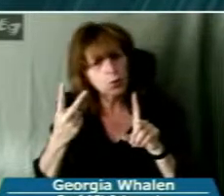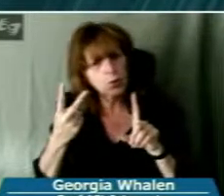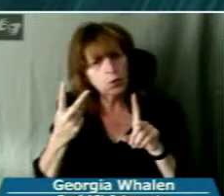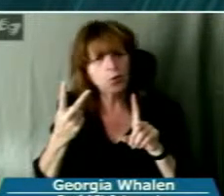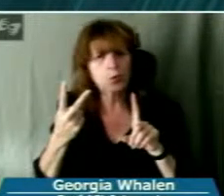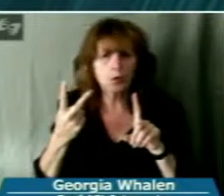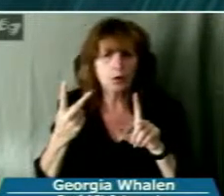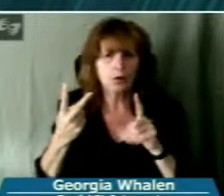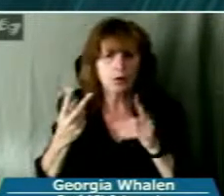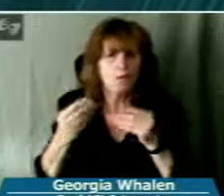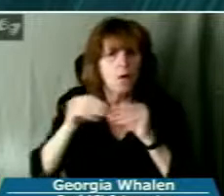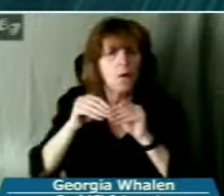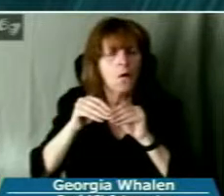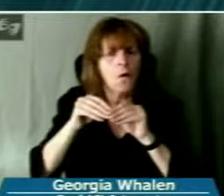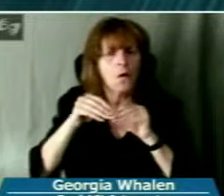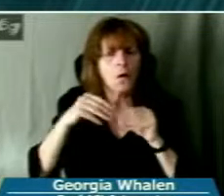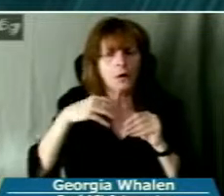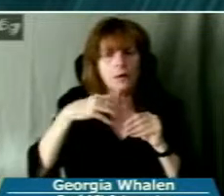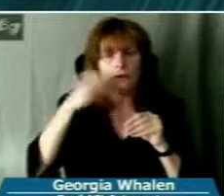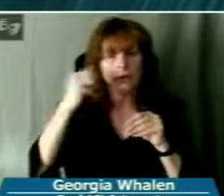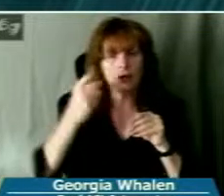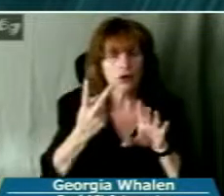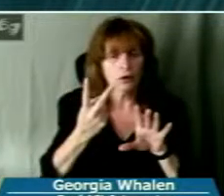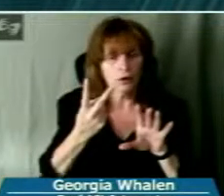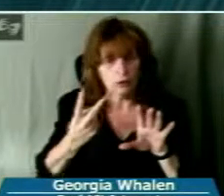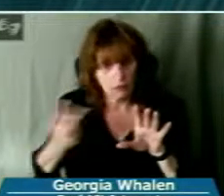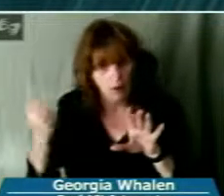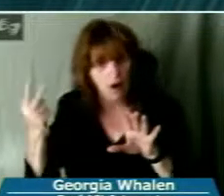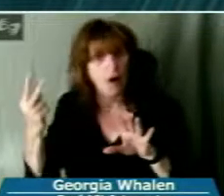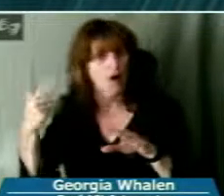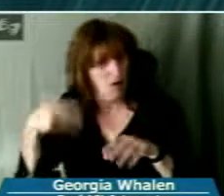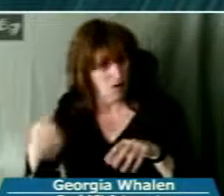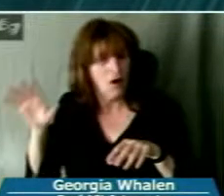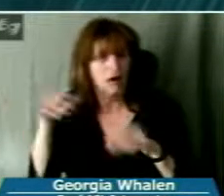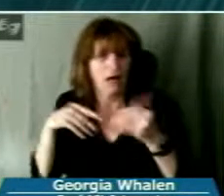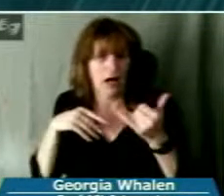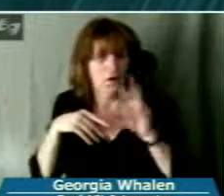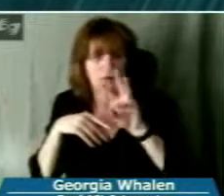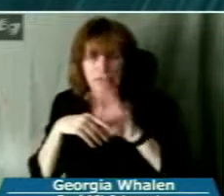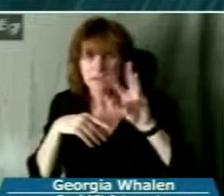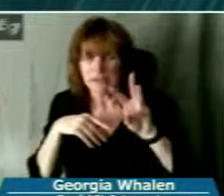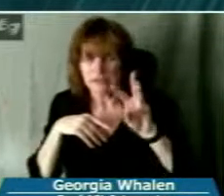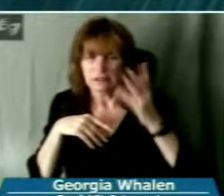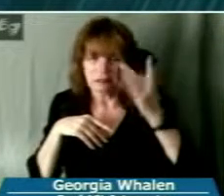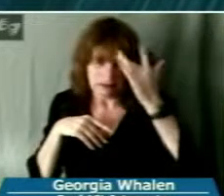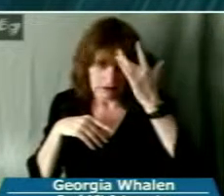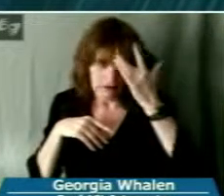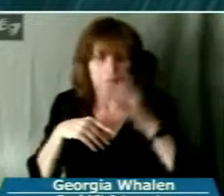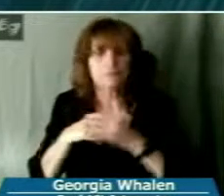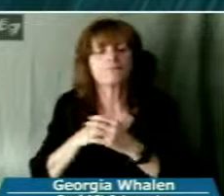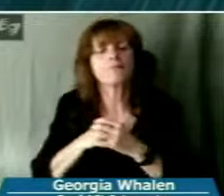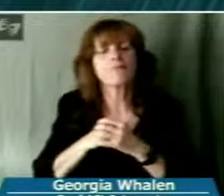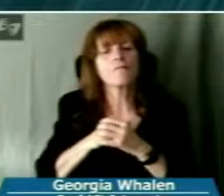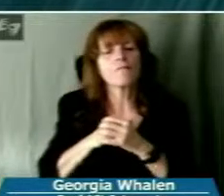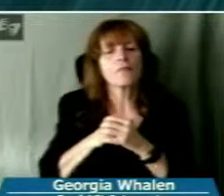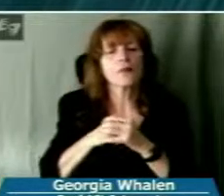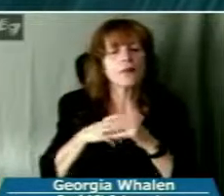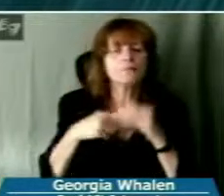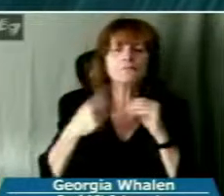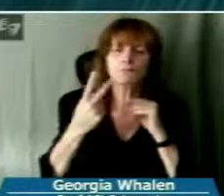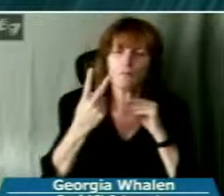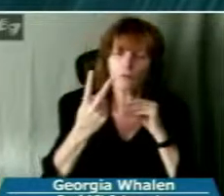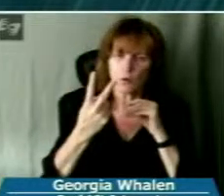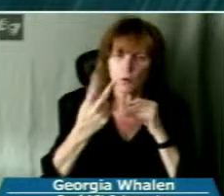total. 64 of those are confirmed as positive, and 2 of them are living, as we understand it, within the community or